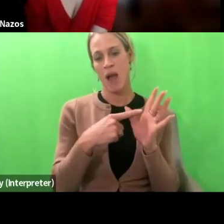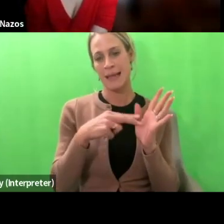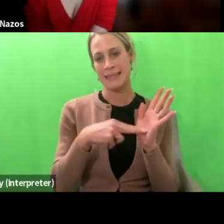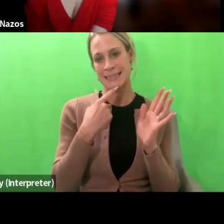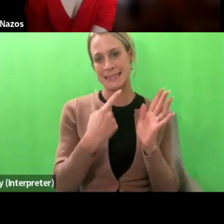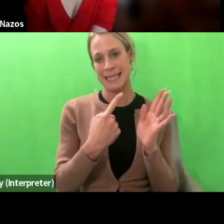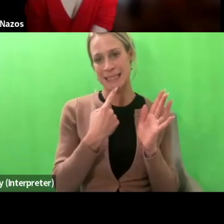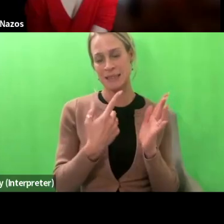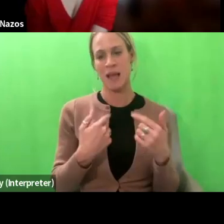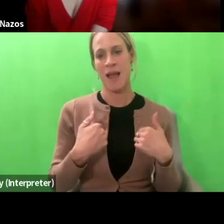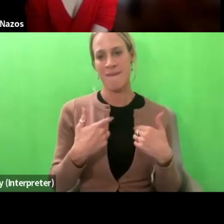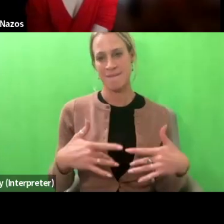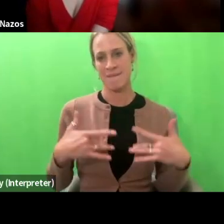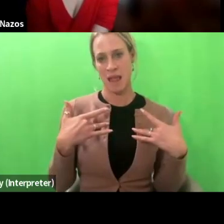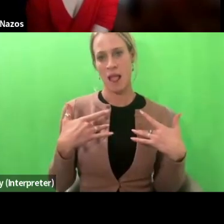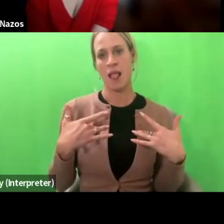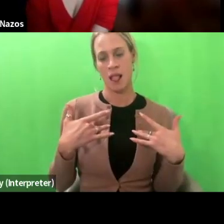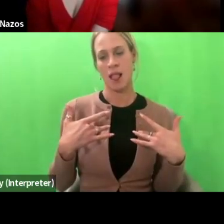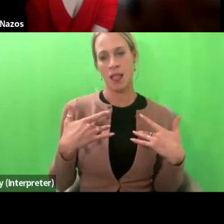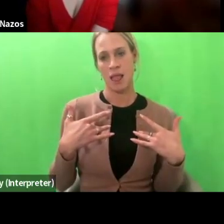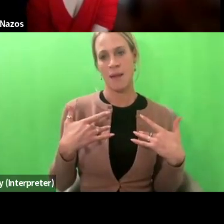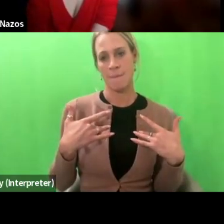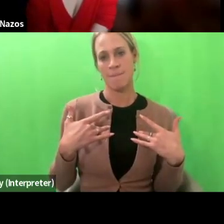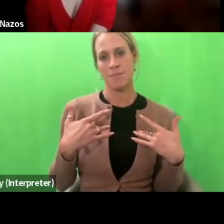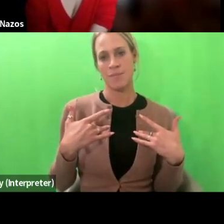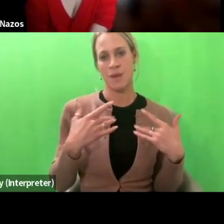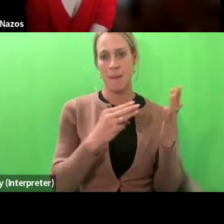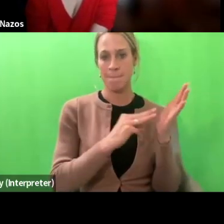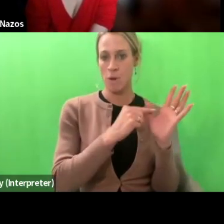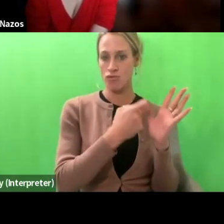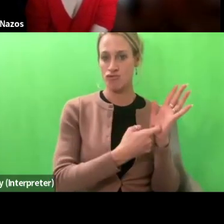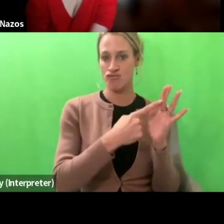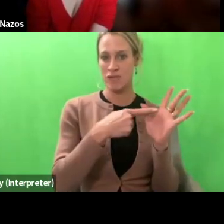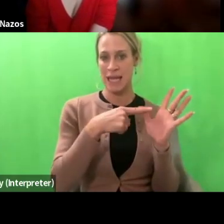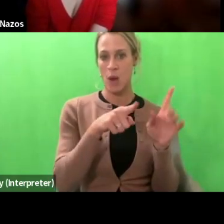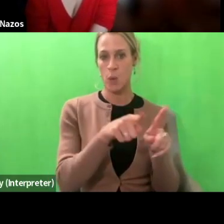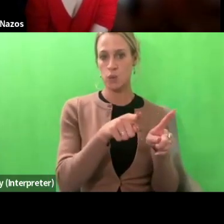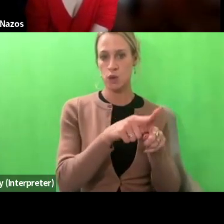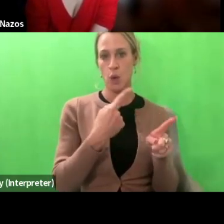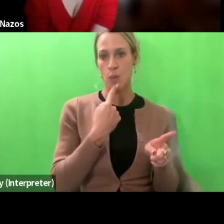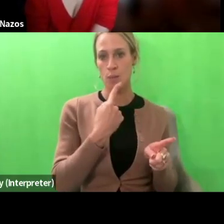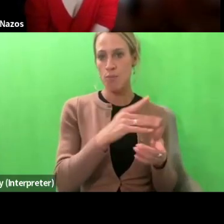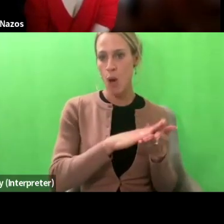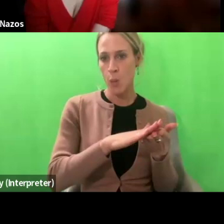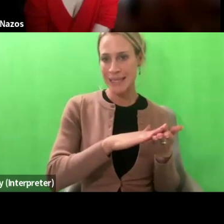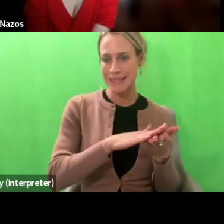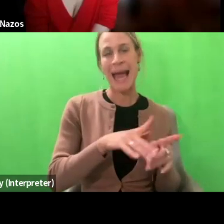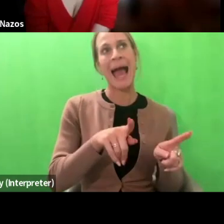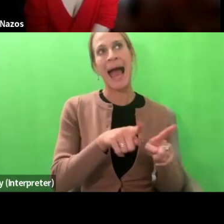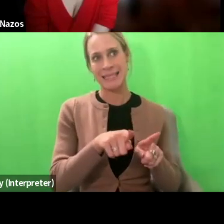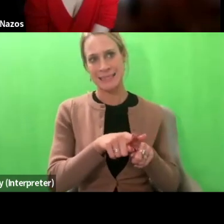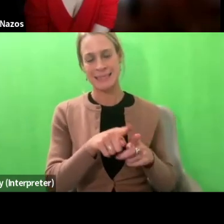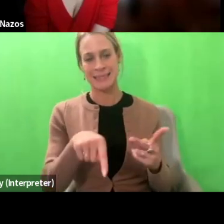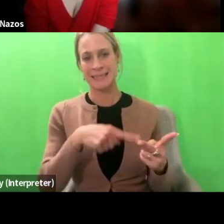that Maria is already, of course, a poet in her own, the American English, but they sort